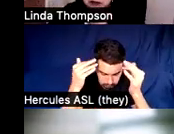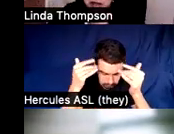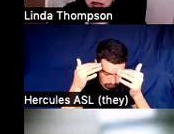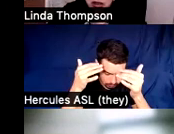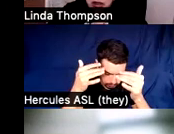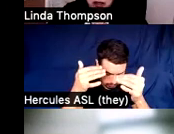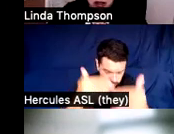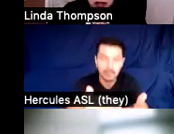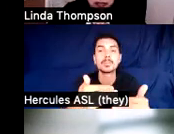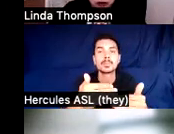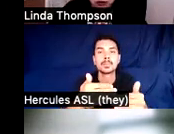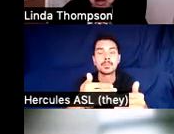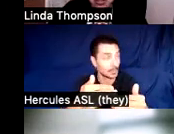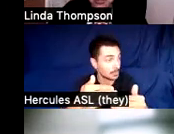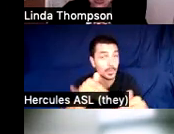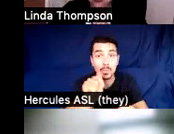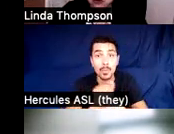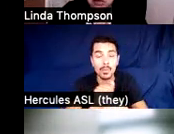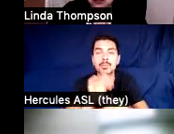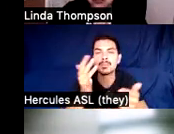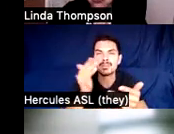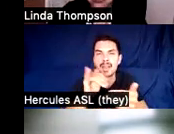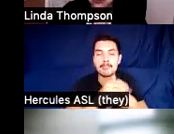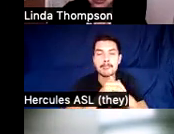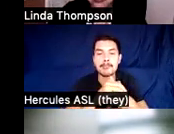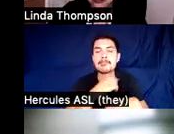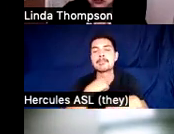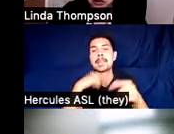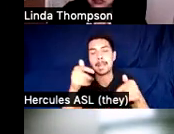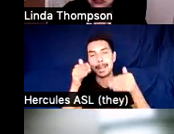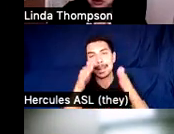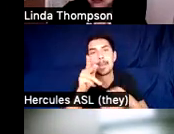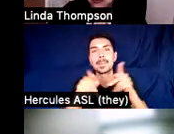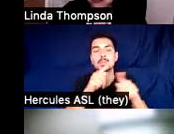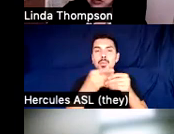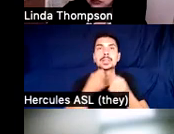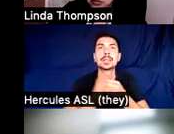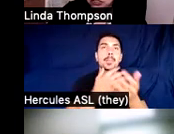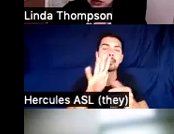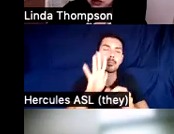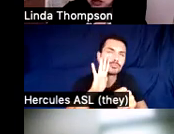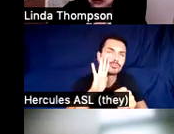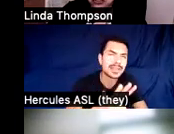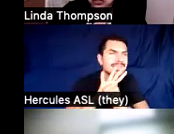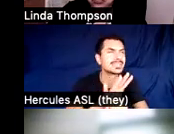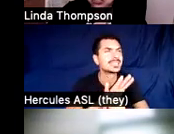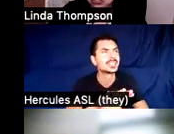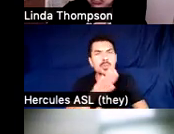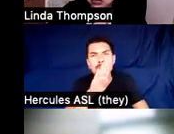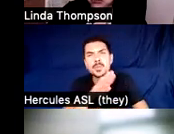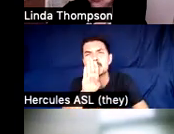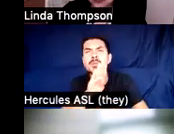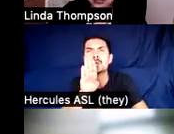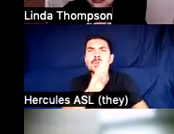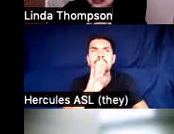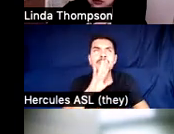But also, we want to allow people to express their stress, grief, and frustration, and there shouldn't be